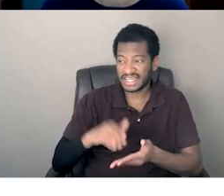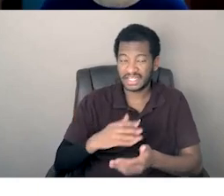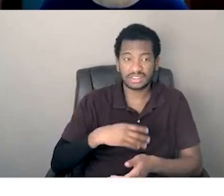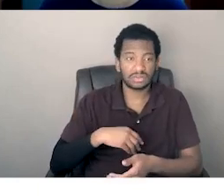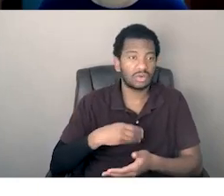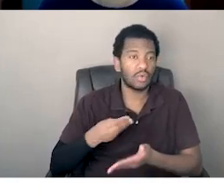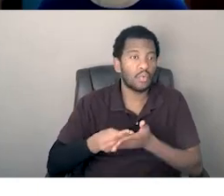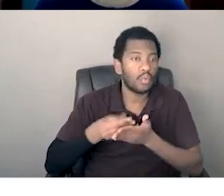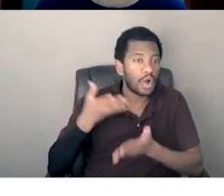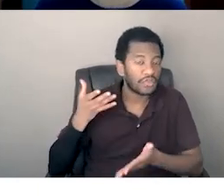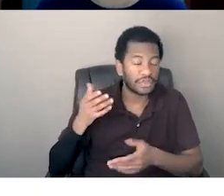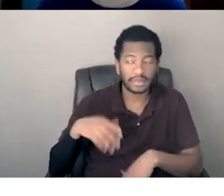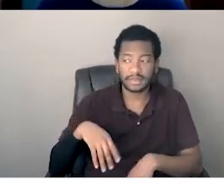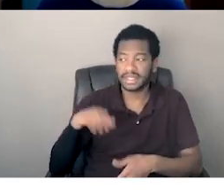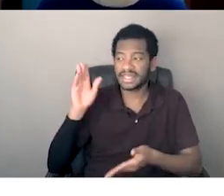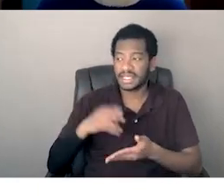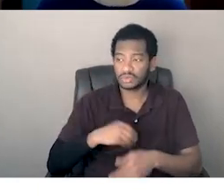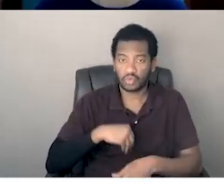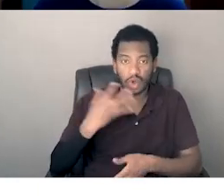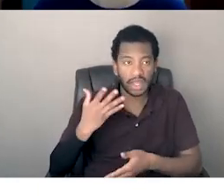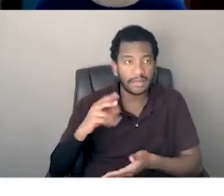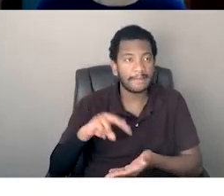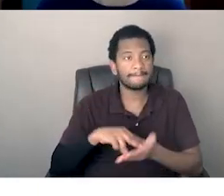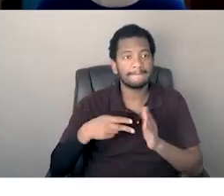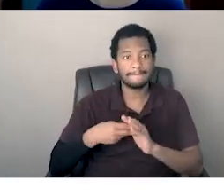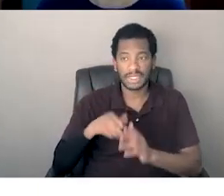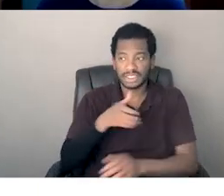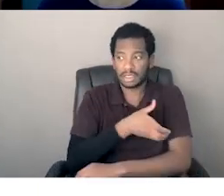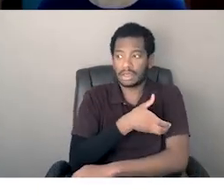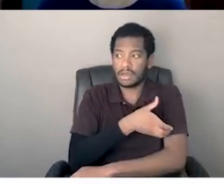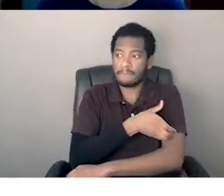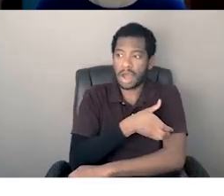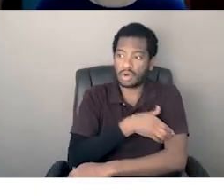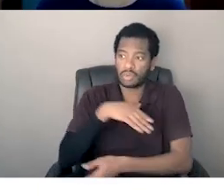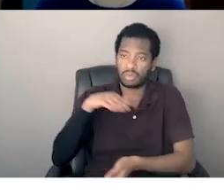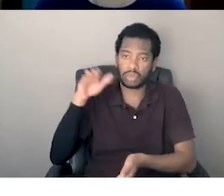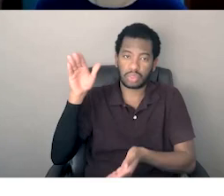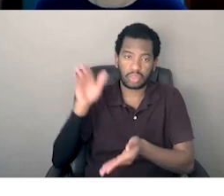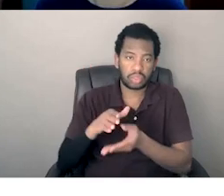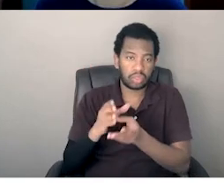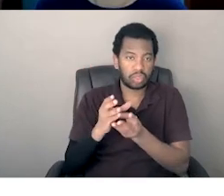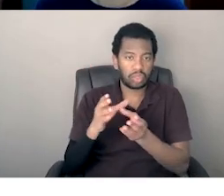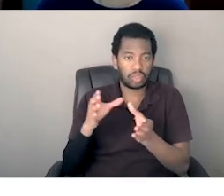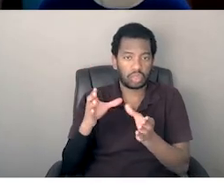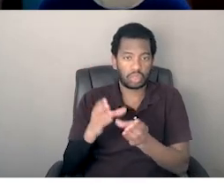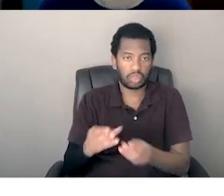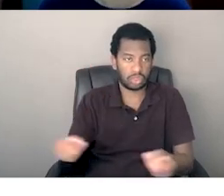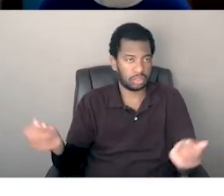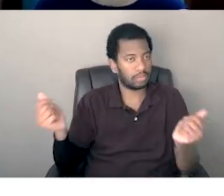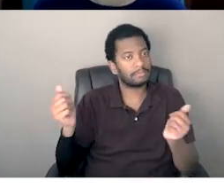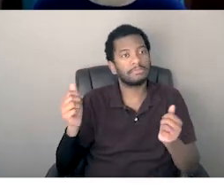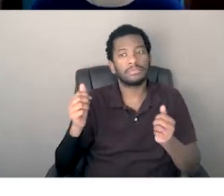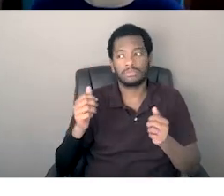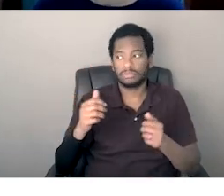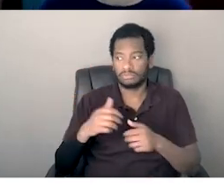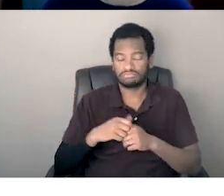their communities systematically and increasingly handed over to public systems. And so this is